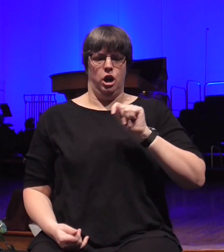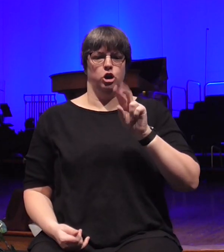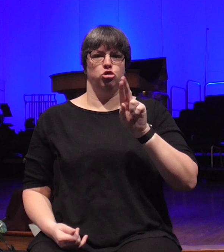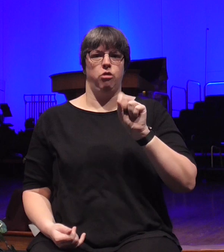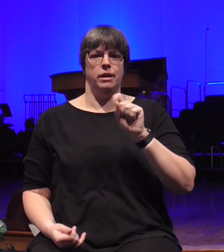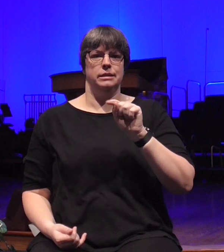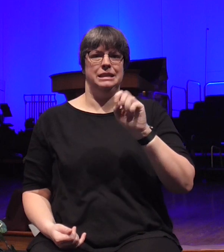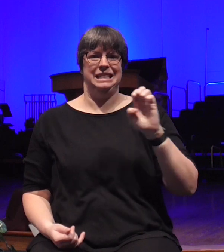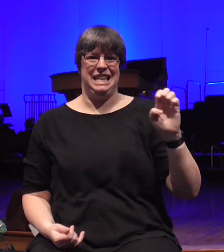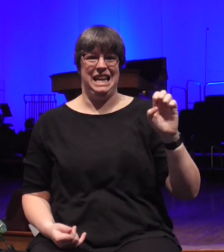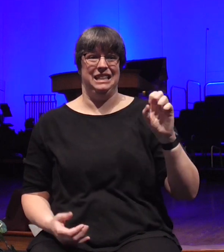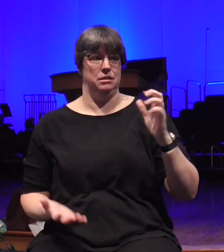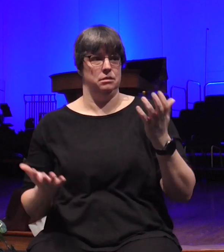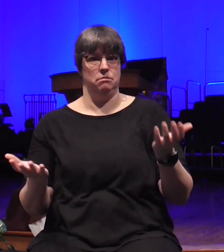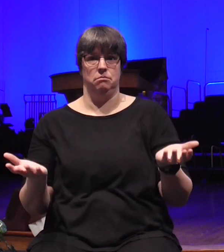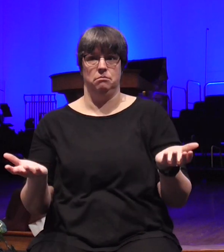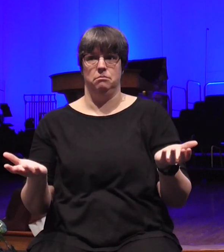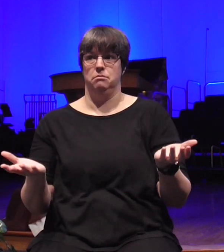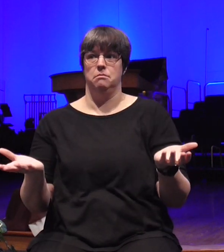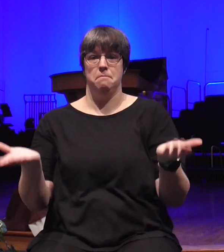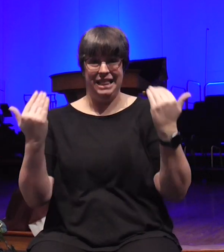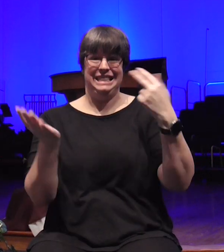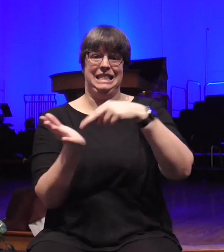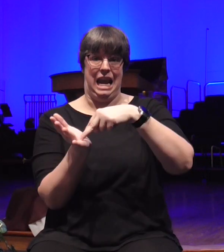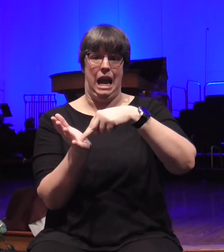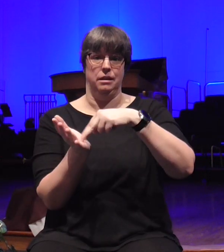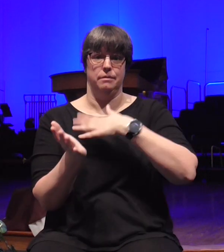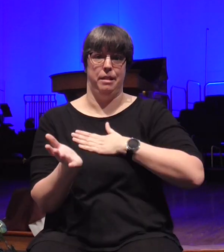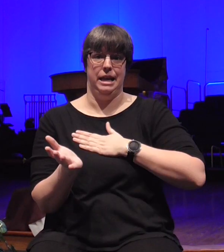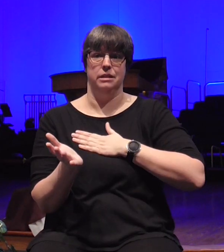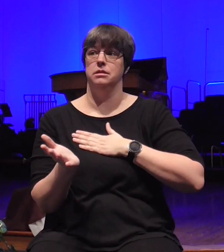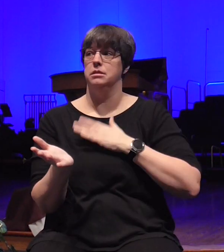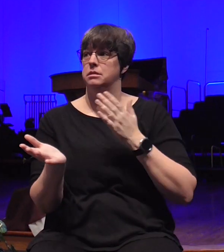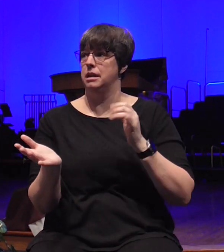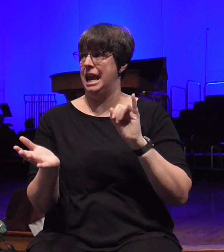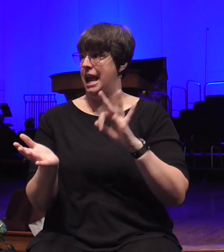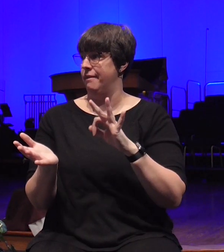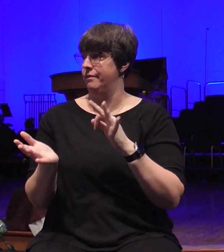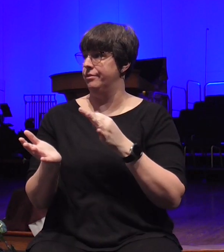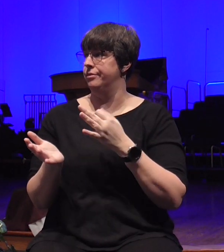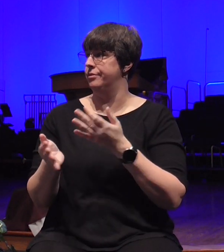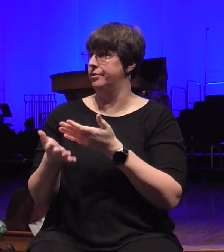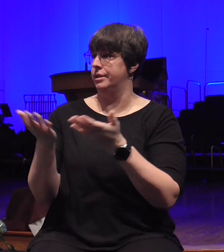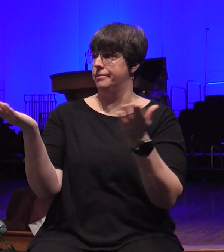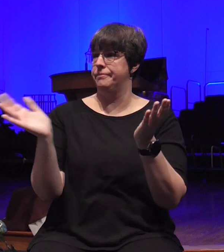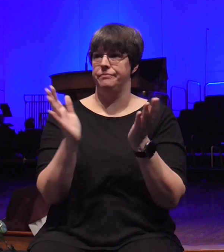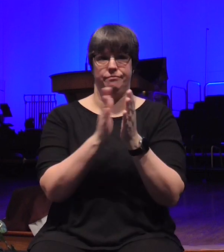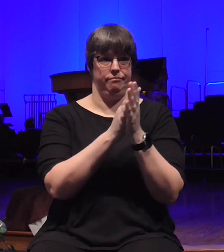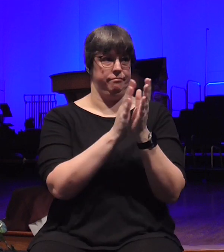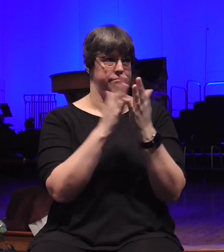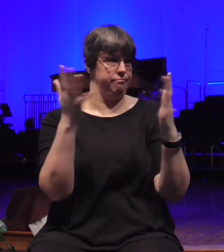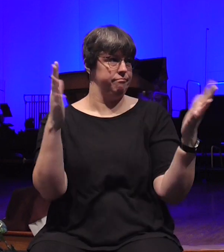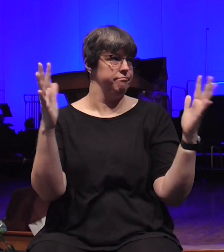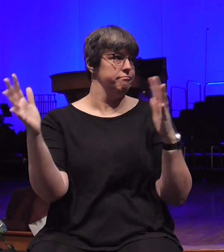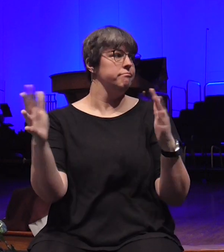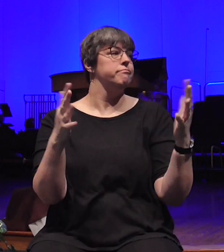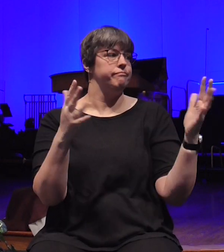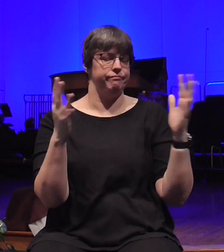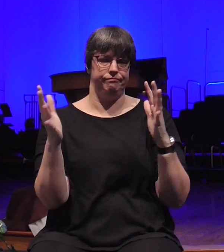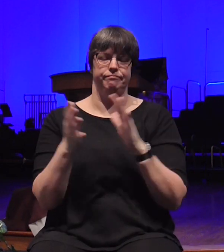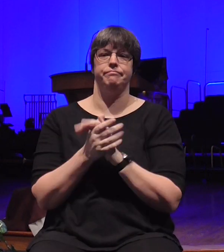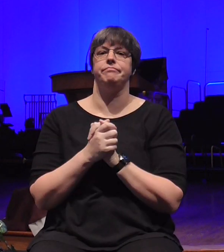Foundation, I just in my heart to have you acknowledged here in the room. So would you please stand if you are one of those current or former